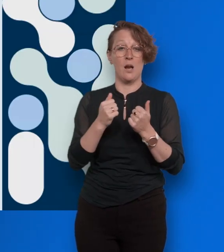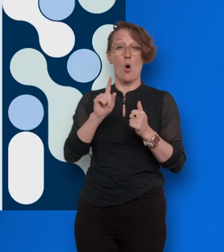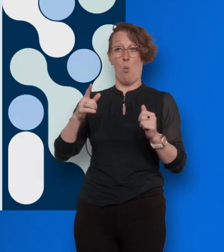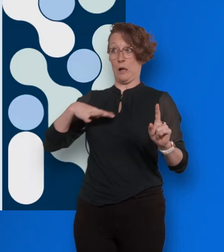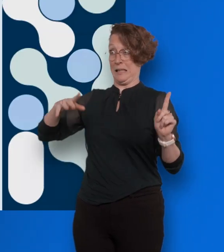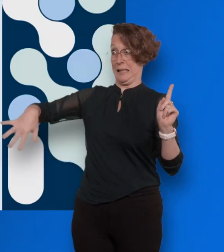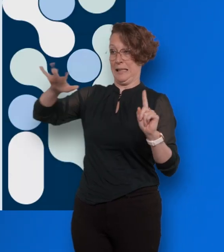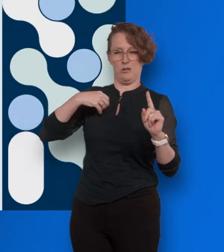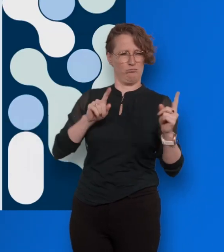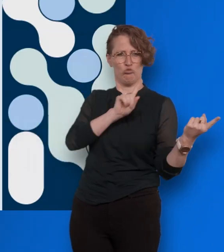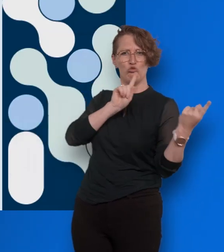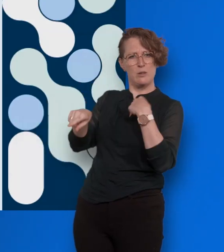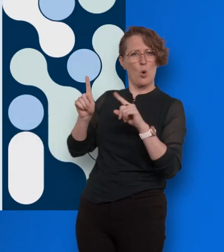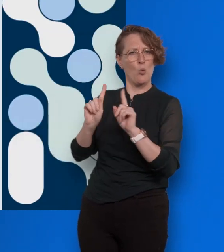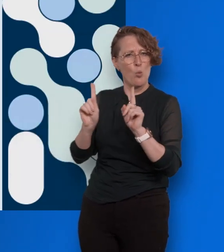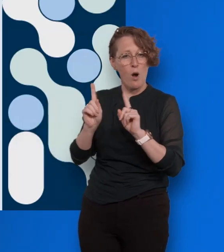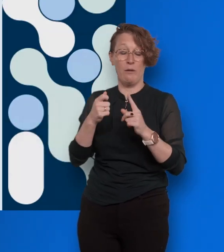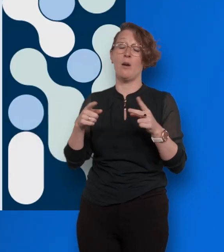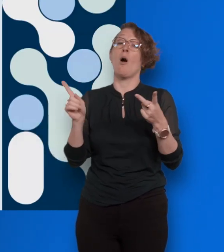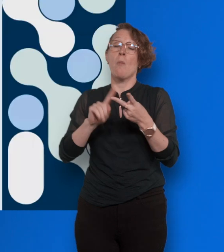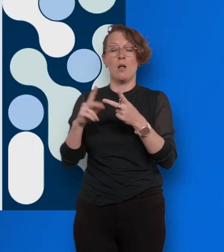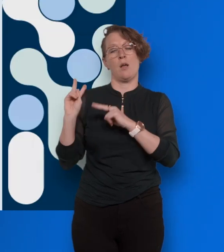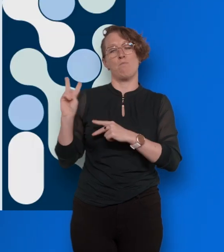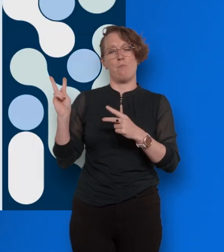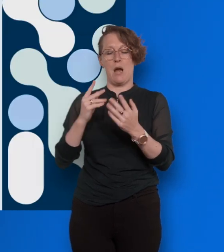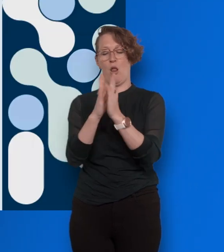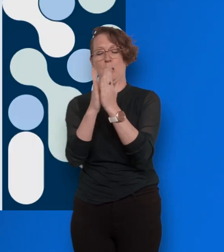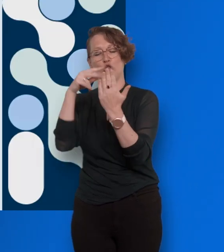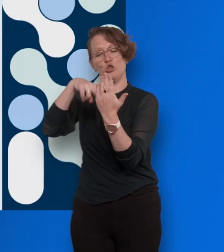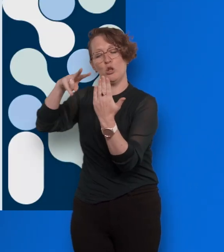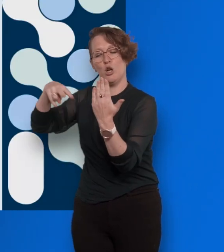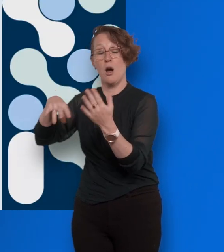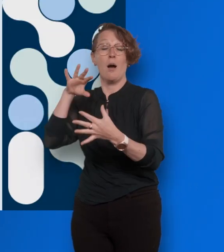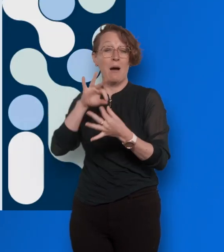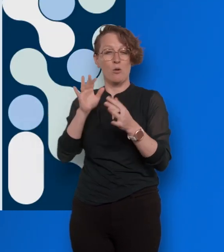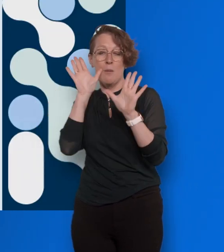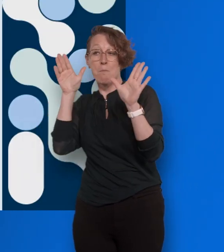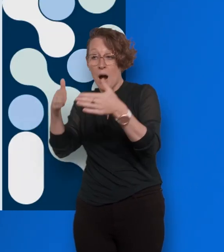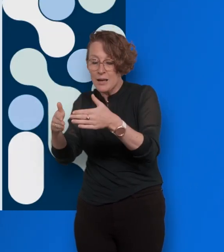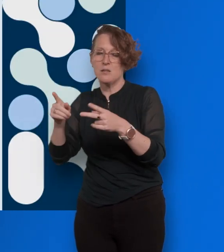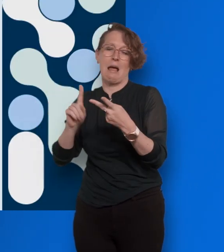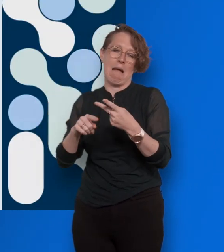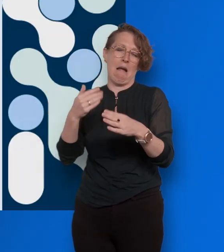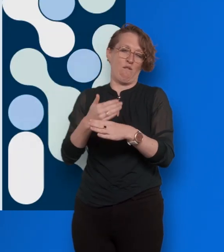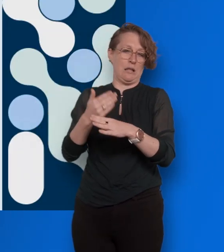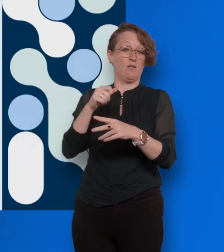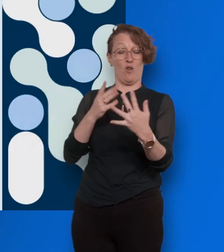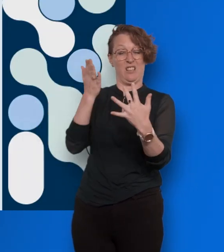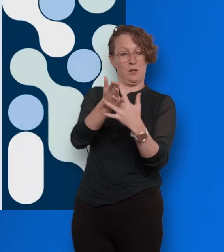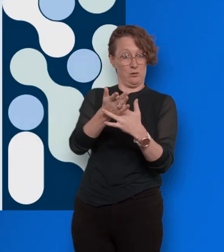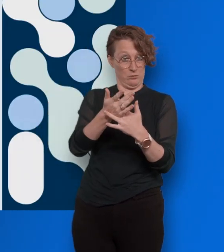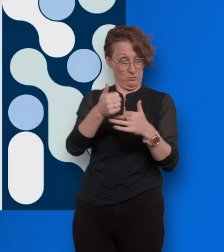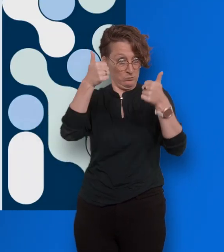to, as well as the peer-reviewed literature that collected evidence both on biases and the effectiveness of these interventions.